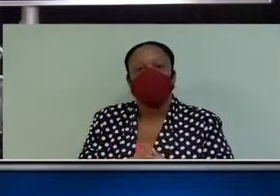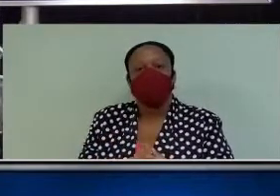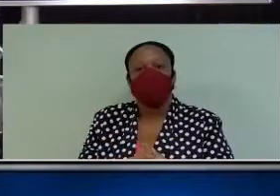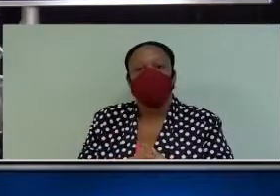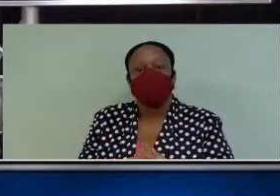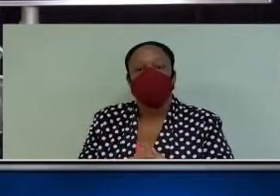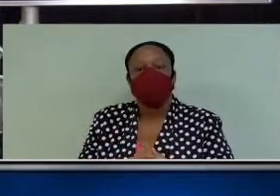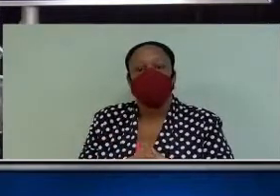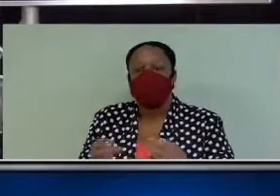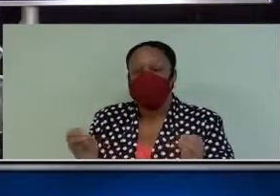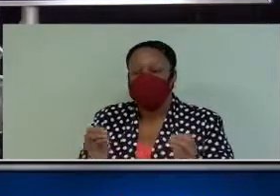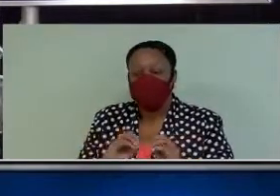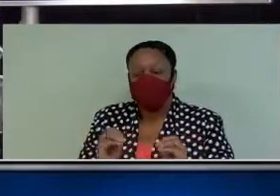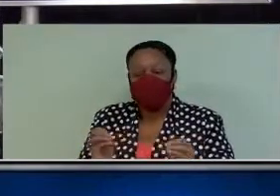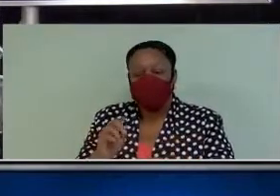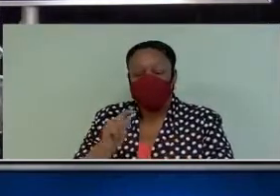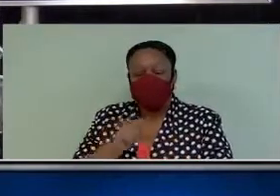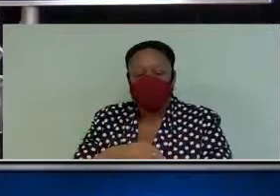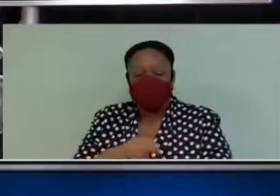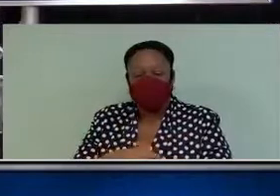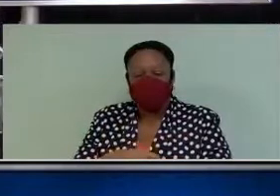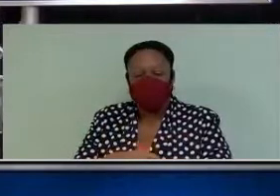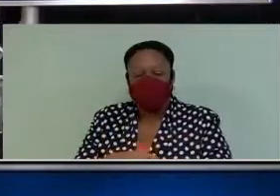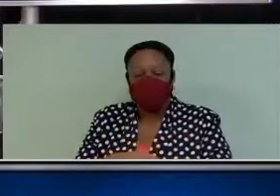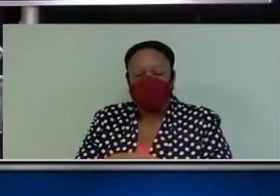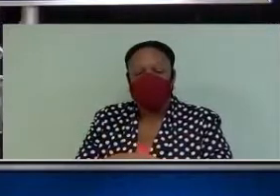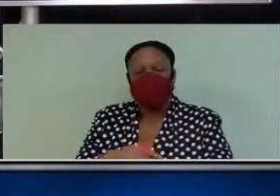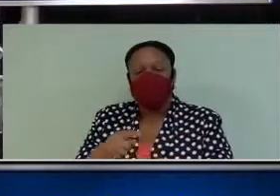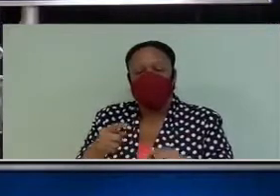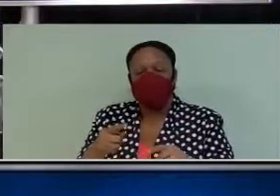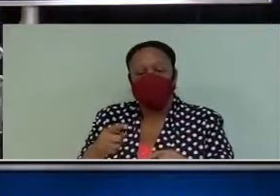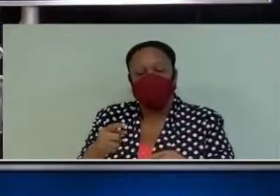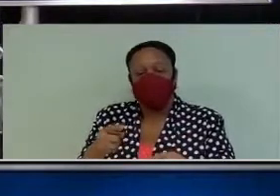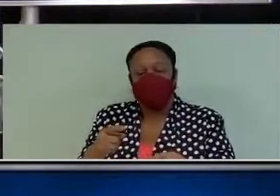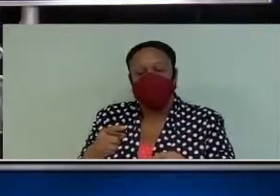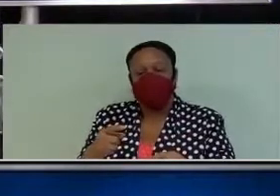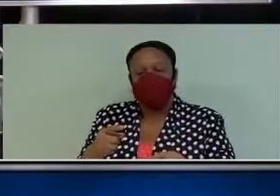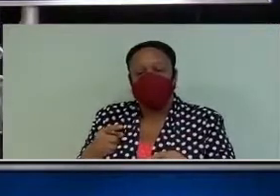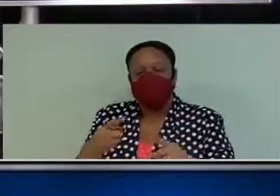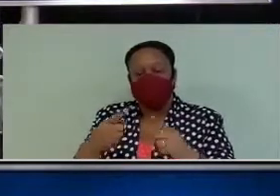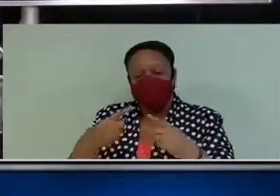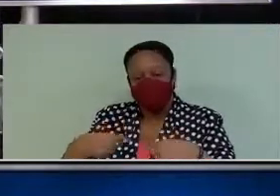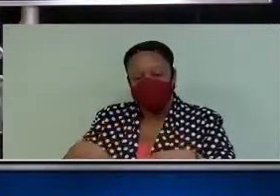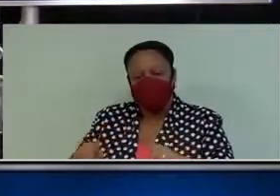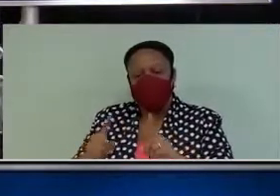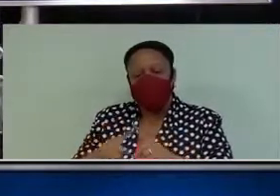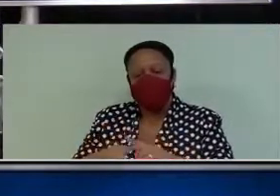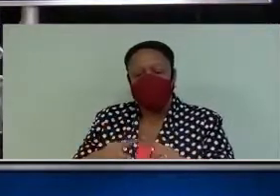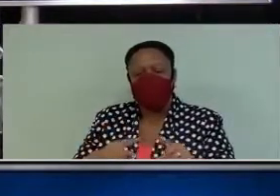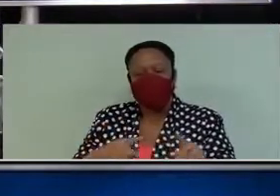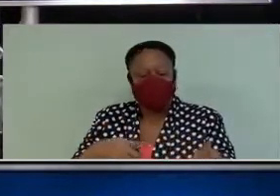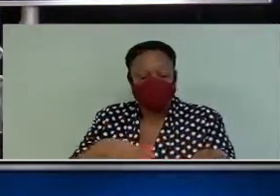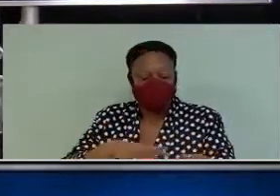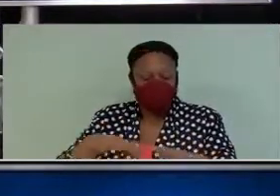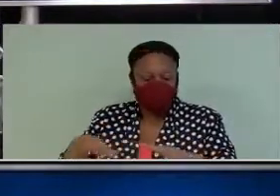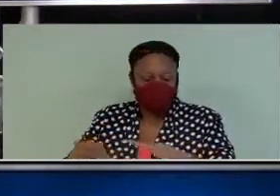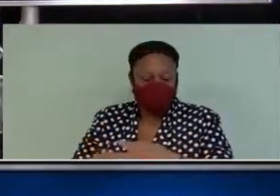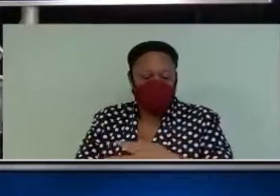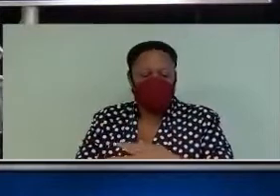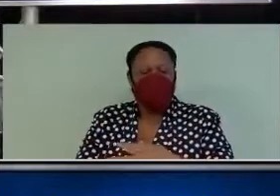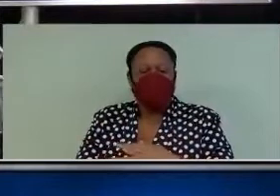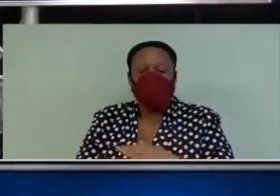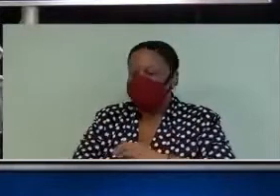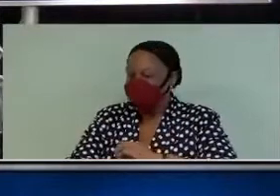There is no time limit on access to beaches. However, there shall be no picnics, beach